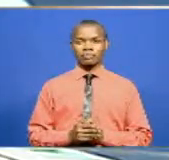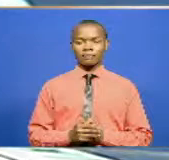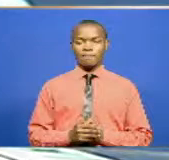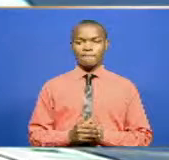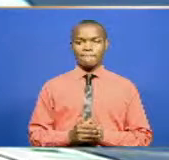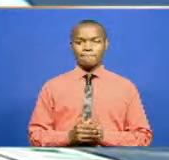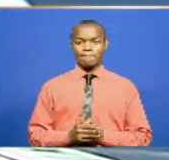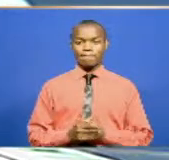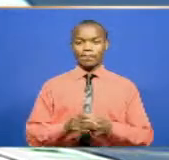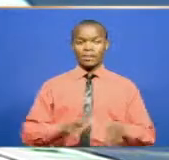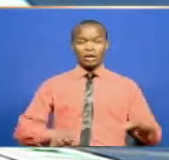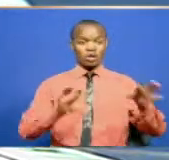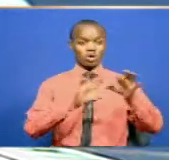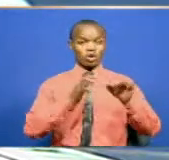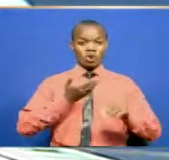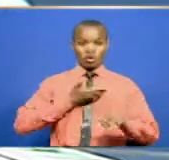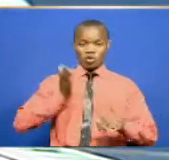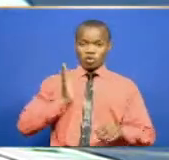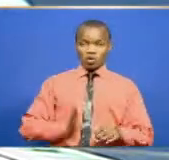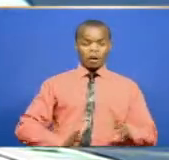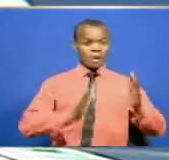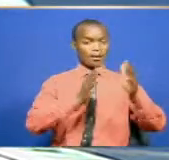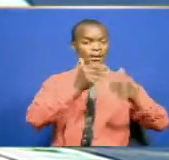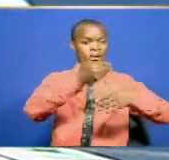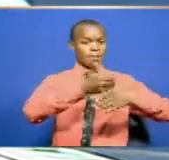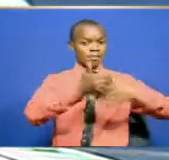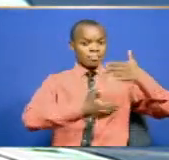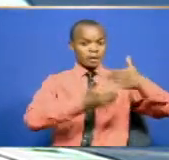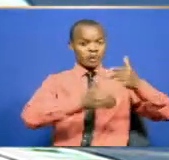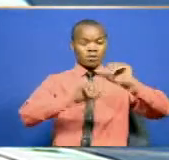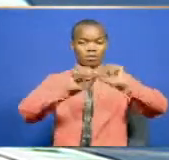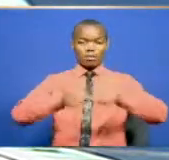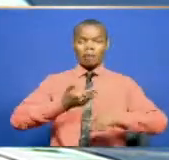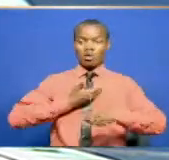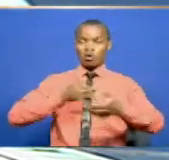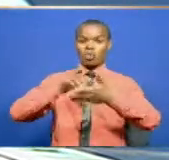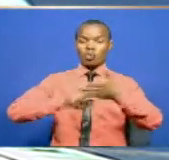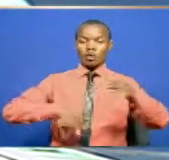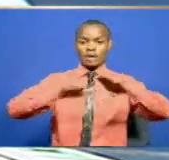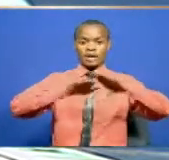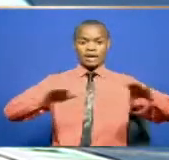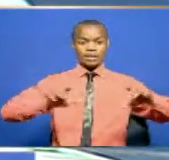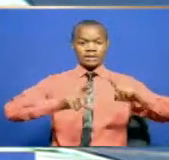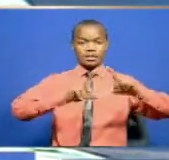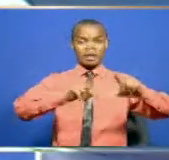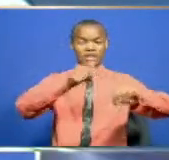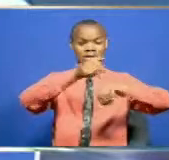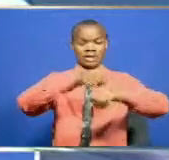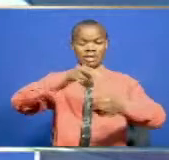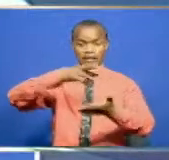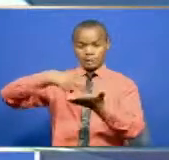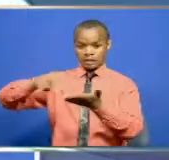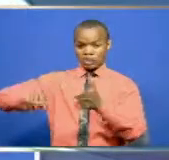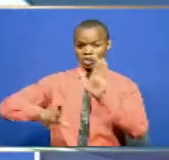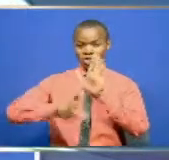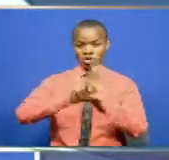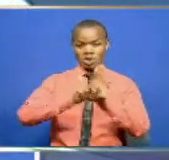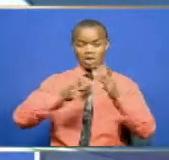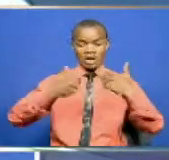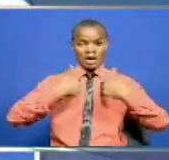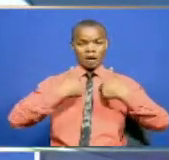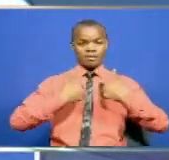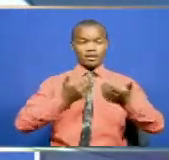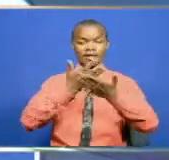Unit owners in a building will now be able to own an individual title deed following the signing into law of the Sectional Properties